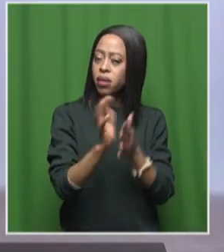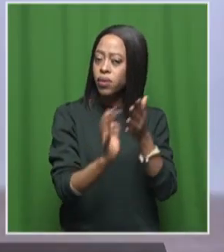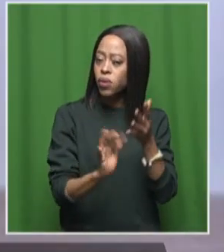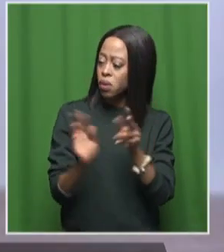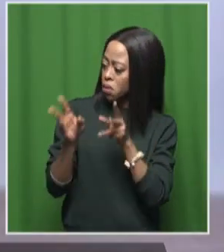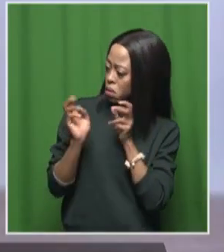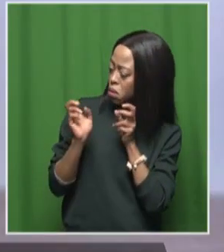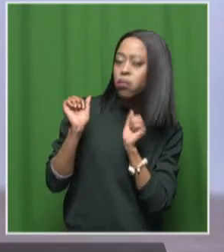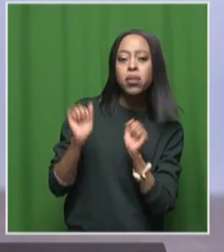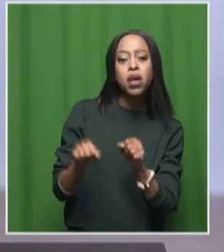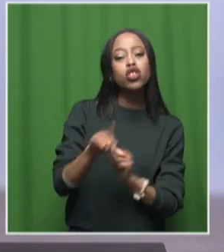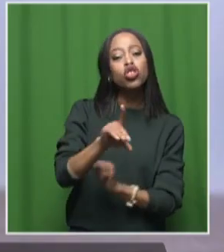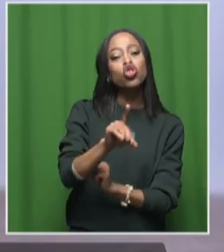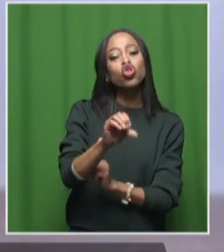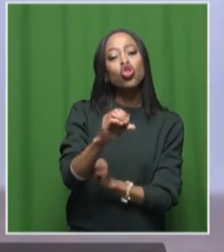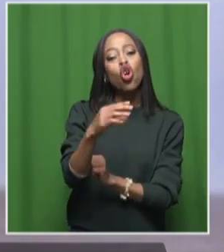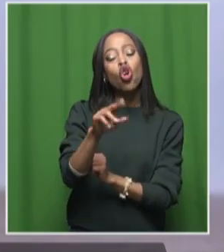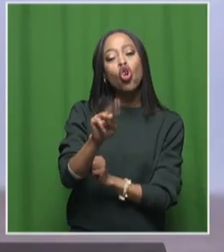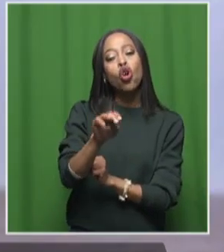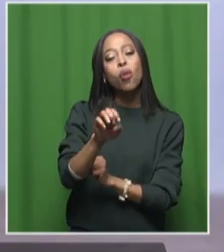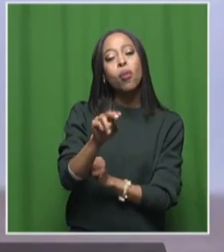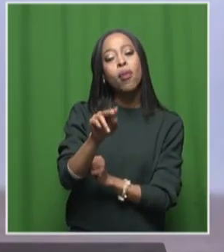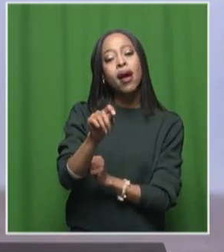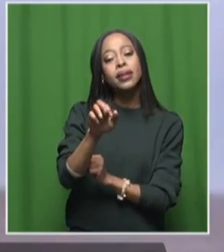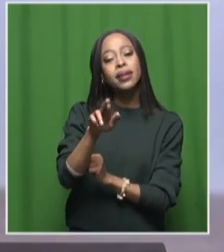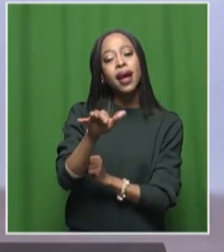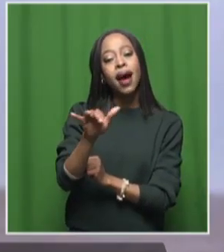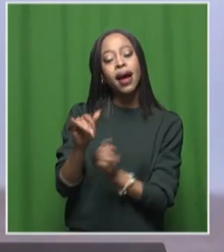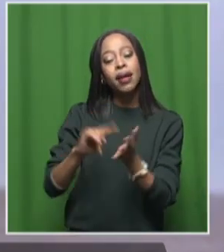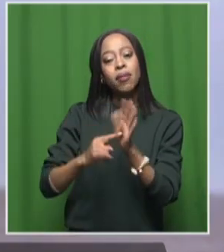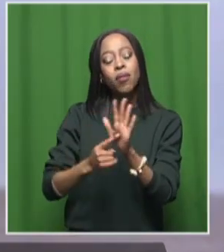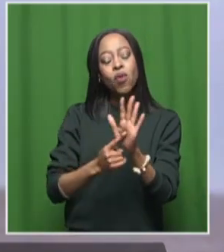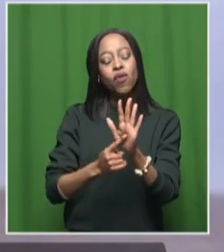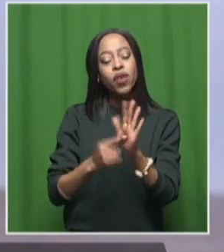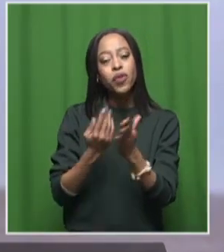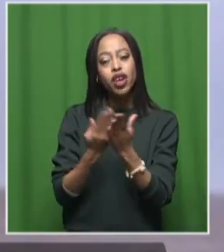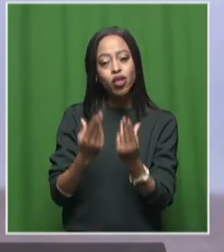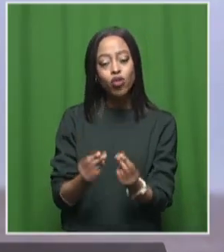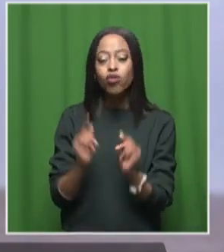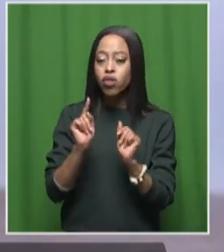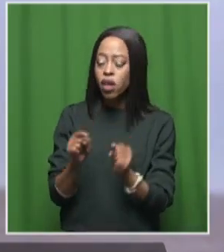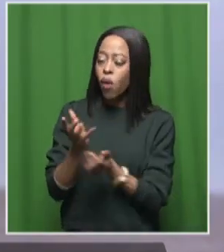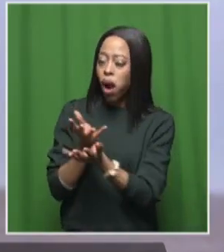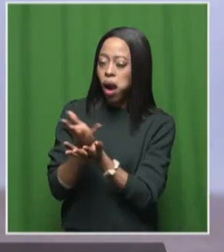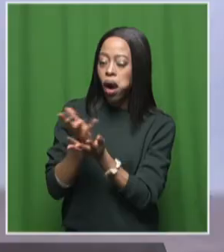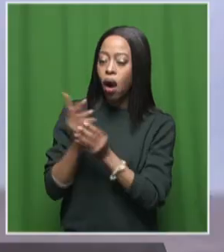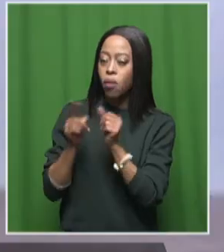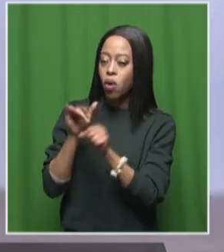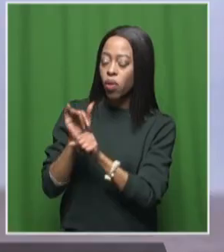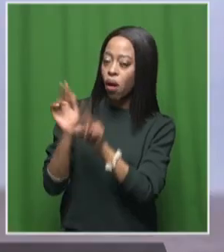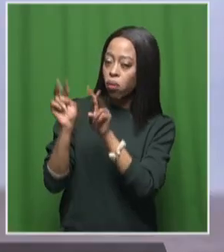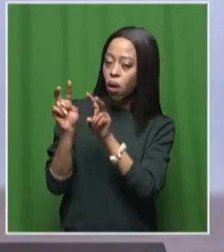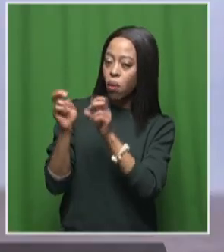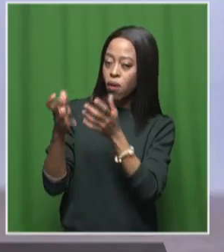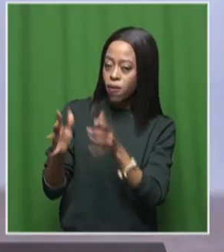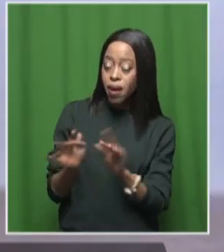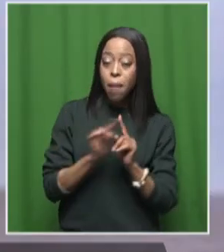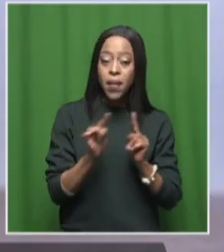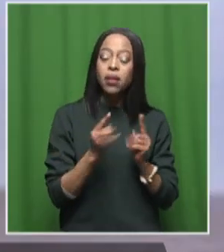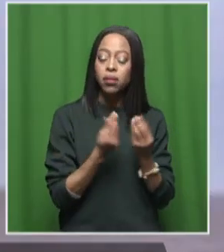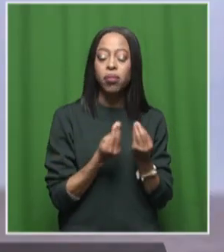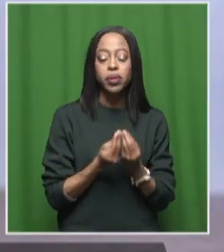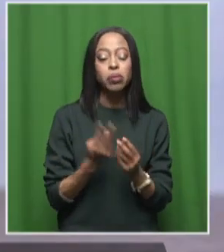there's a documentary there. How about we package his life together? Yes, there has been dialogues between me and him as far as that is concerned, but something